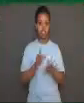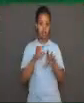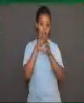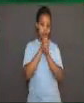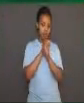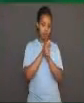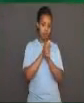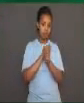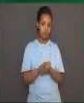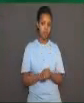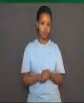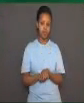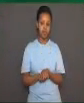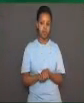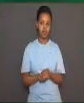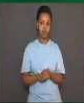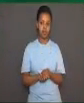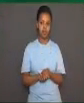time's up.